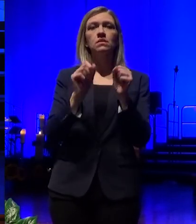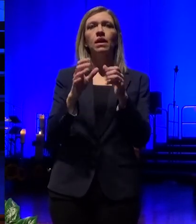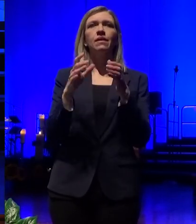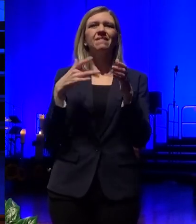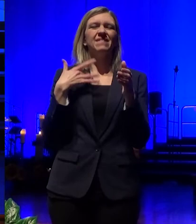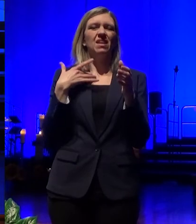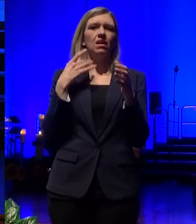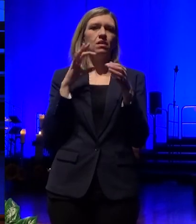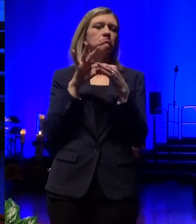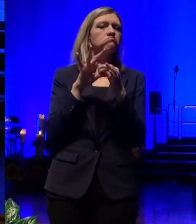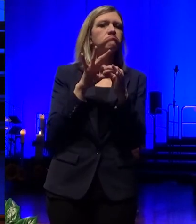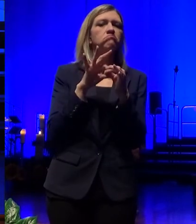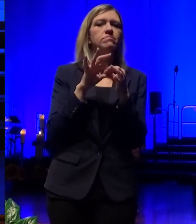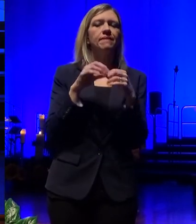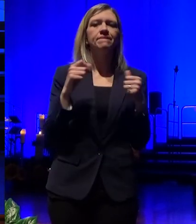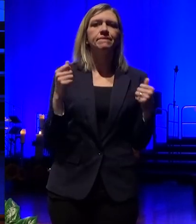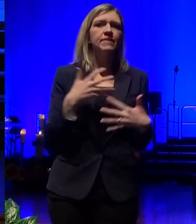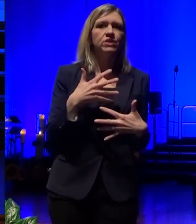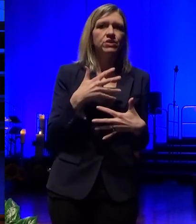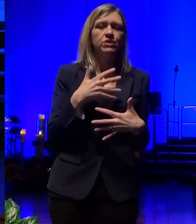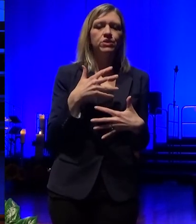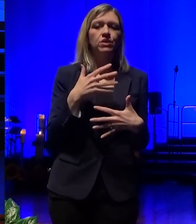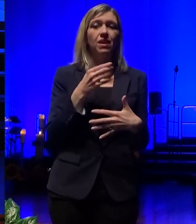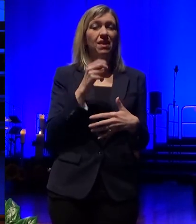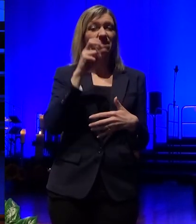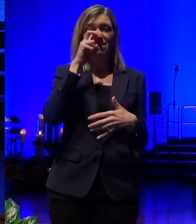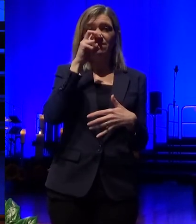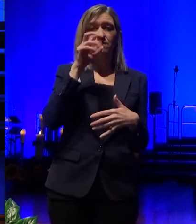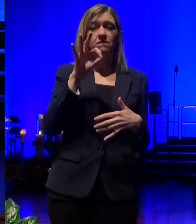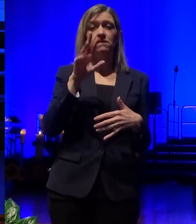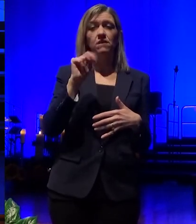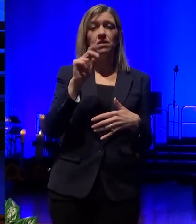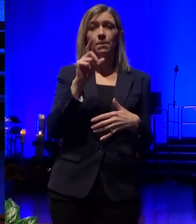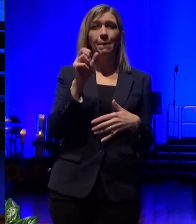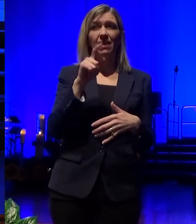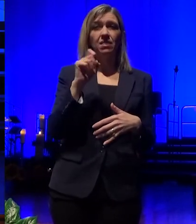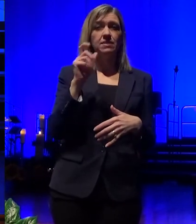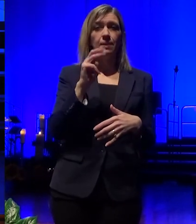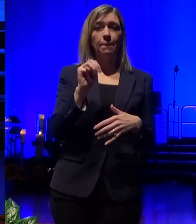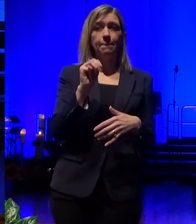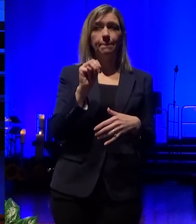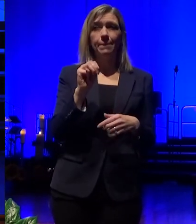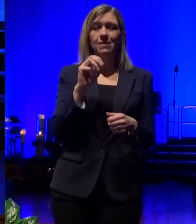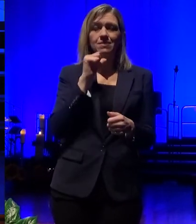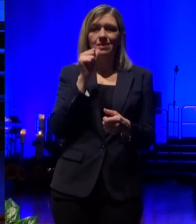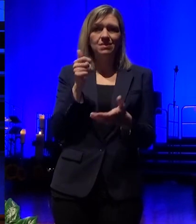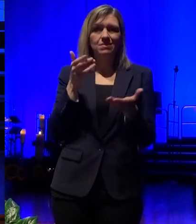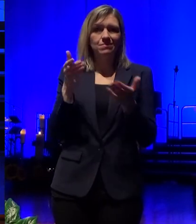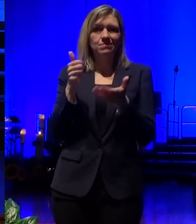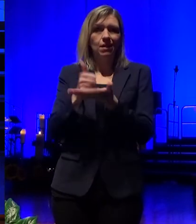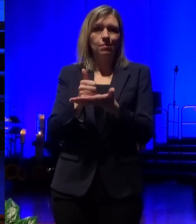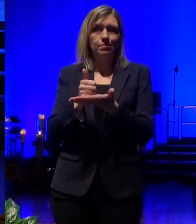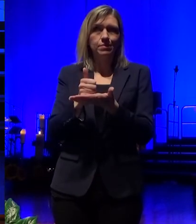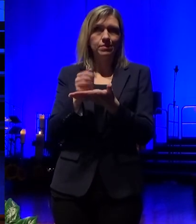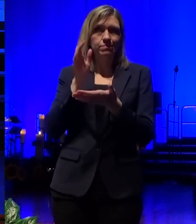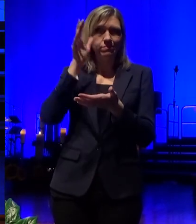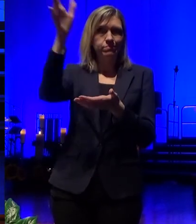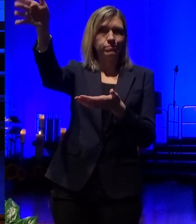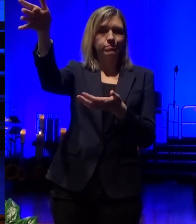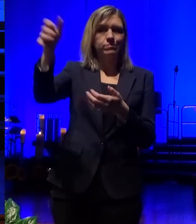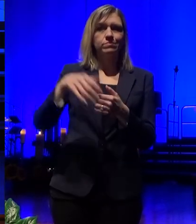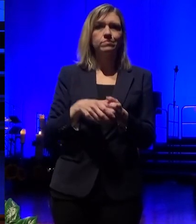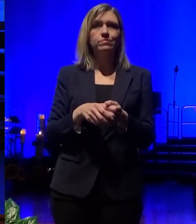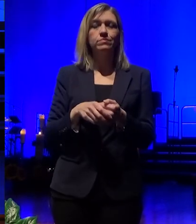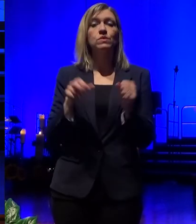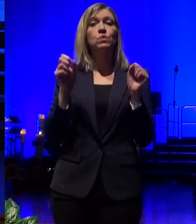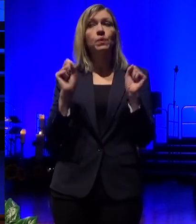of attachment and fear and fundamentalism about things that doesn't serve us in the long run. That we